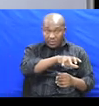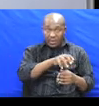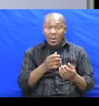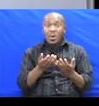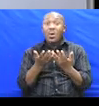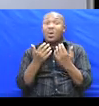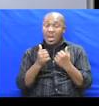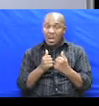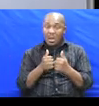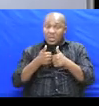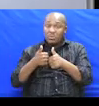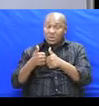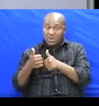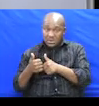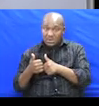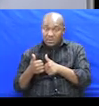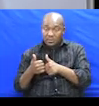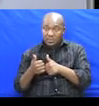expected